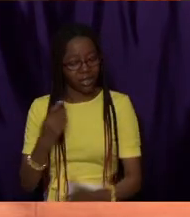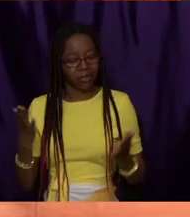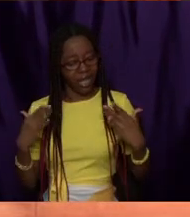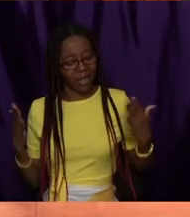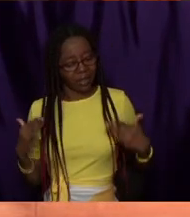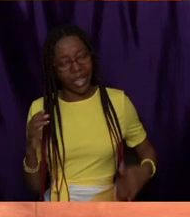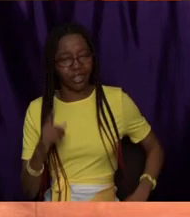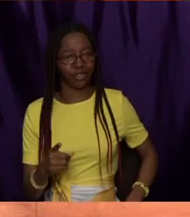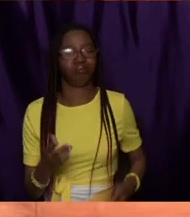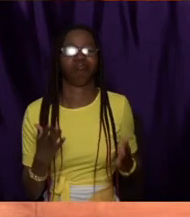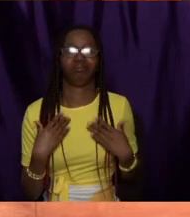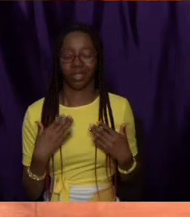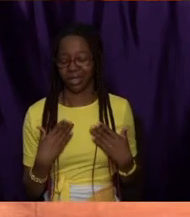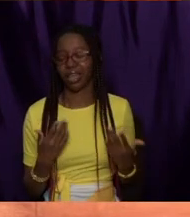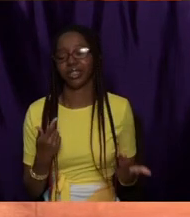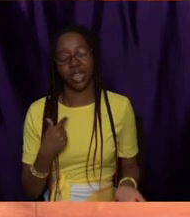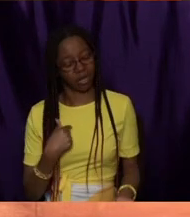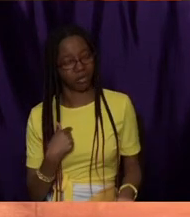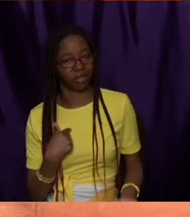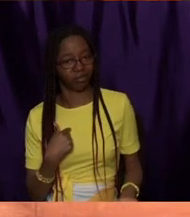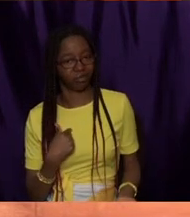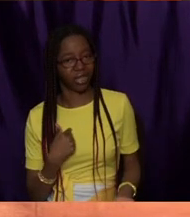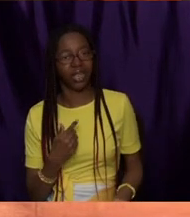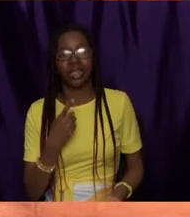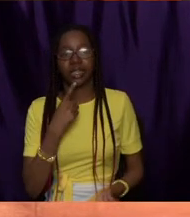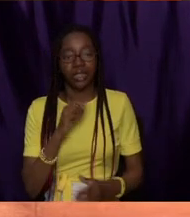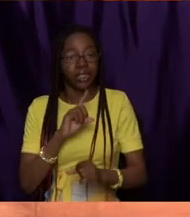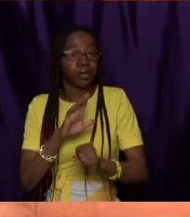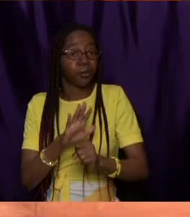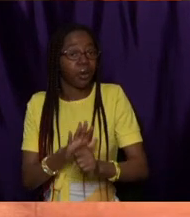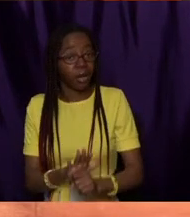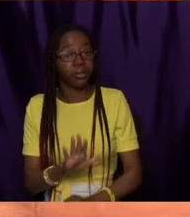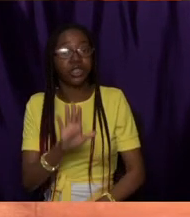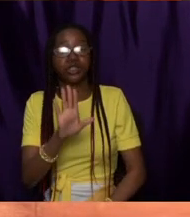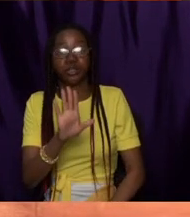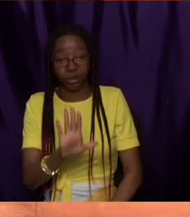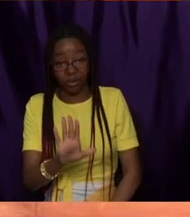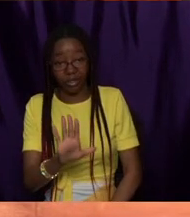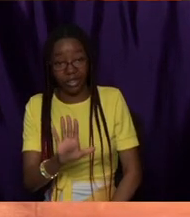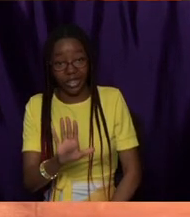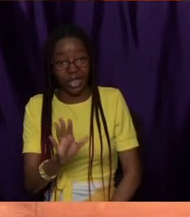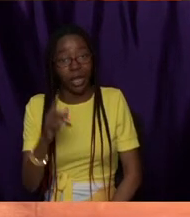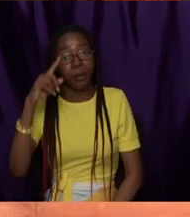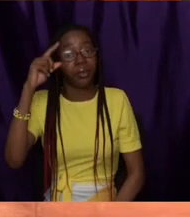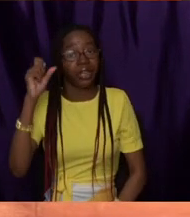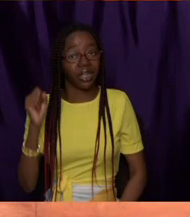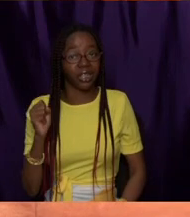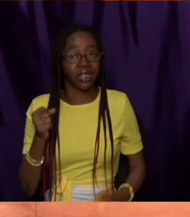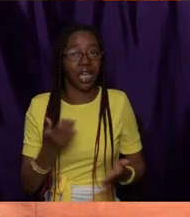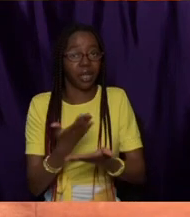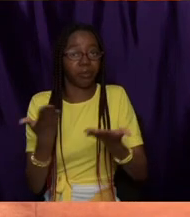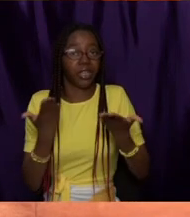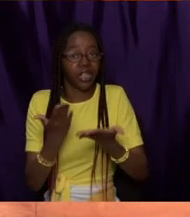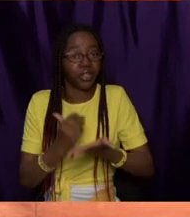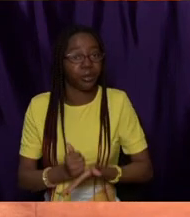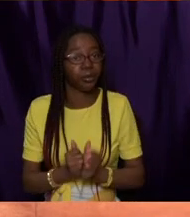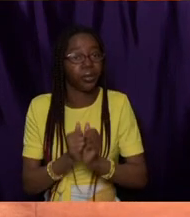you. Somebody holler, God's got me. He says, the promise is yours because I'm present with you.